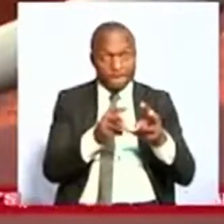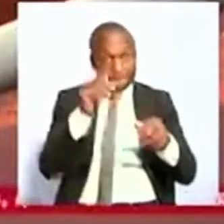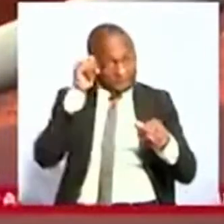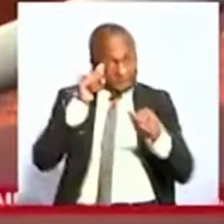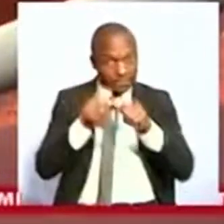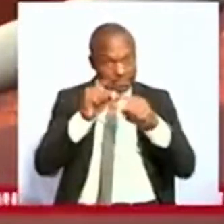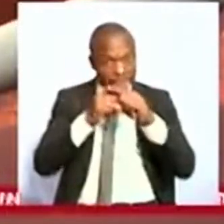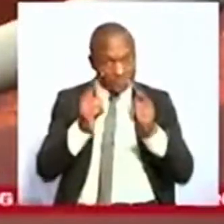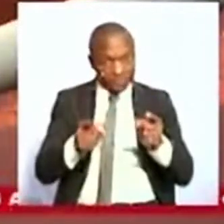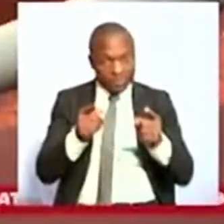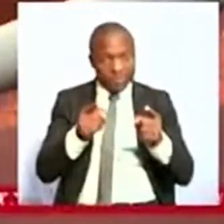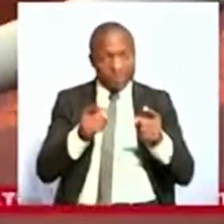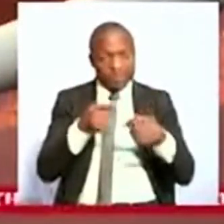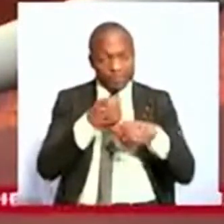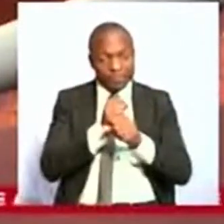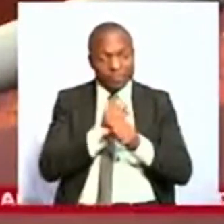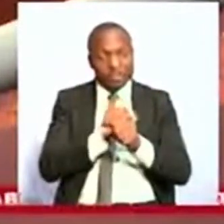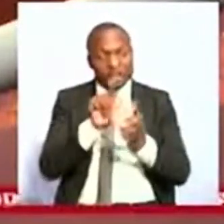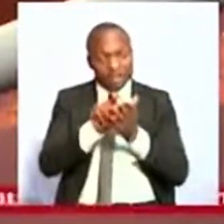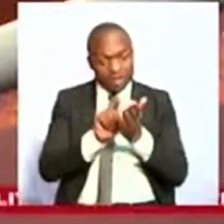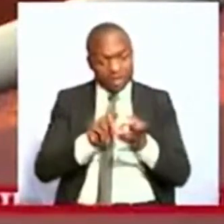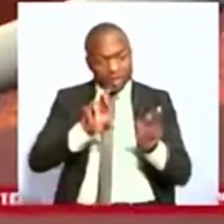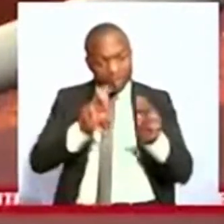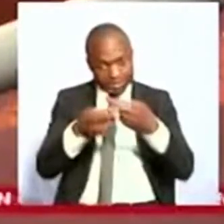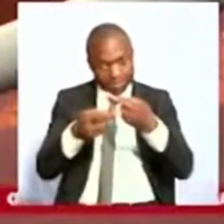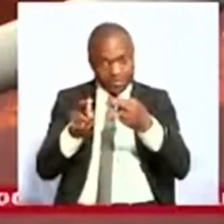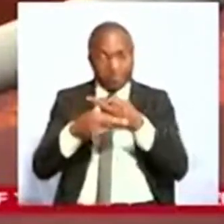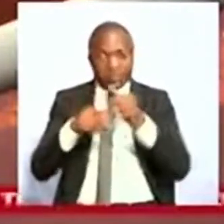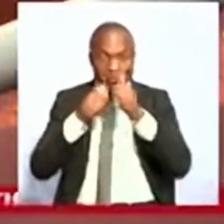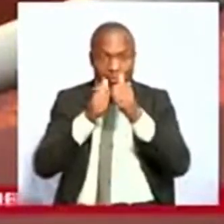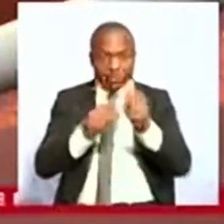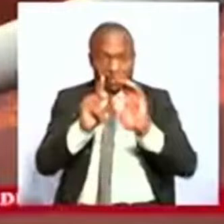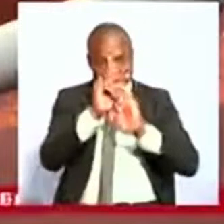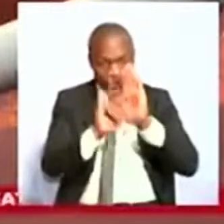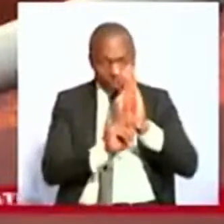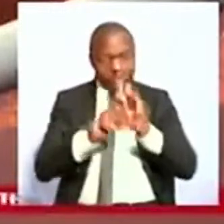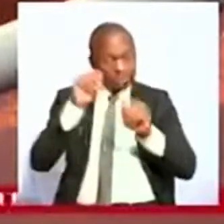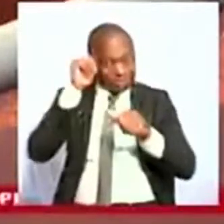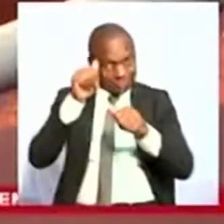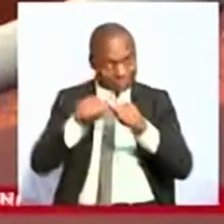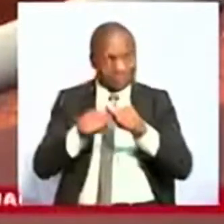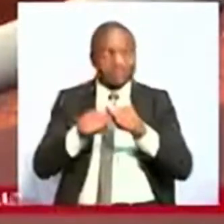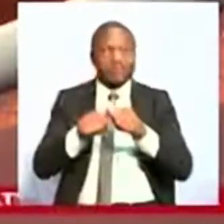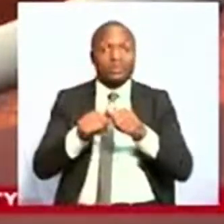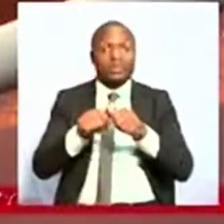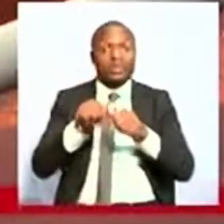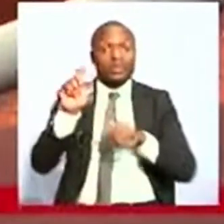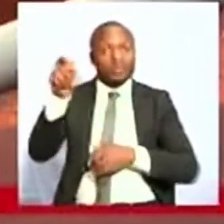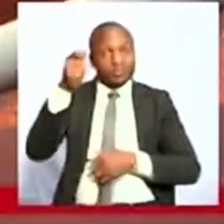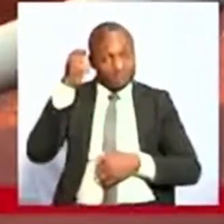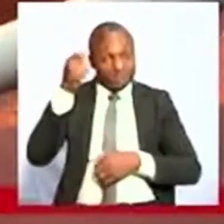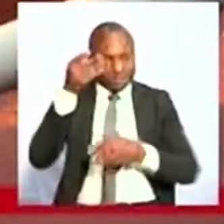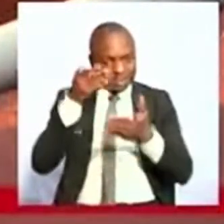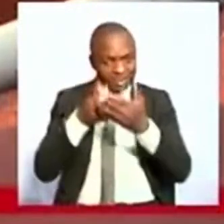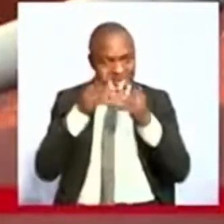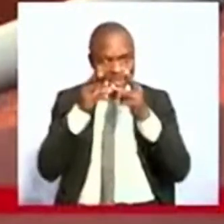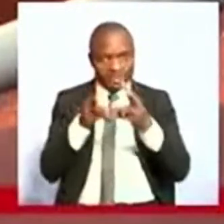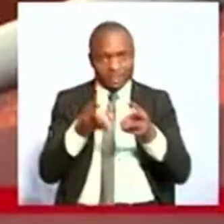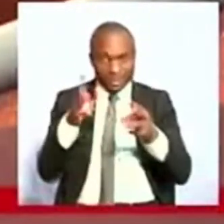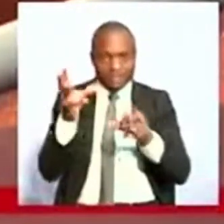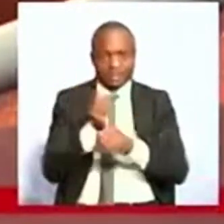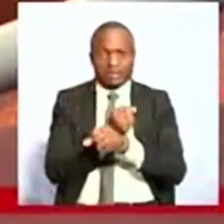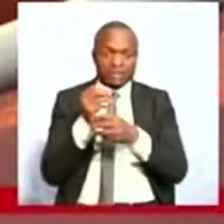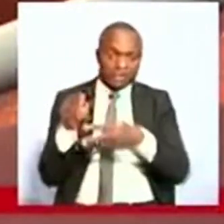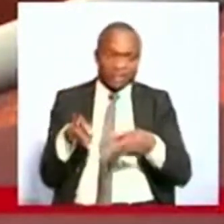made significant legal reforms that resonate with the principles of the protocol. Kenya has in this regard taken